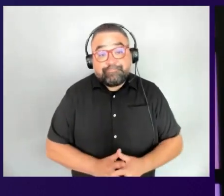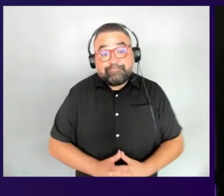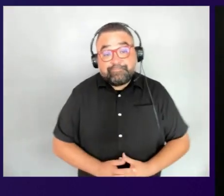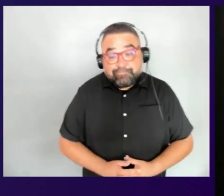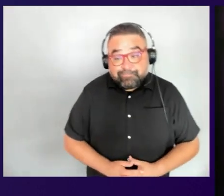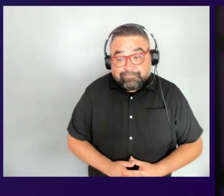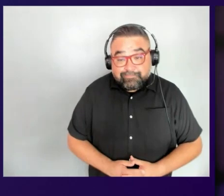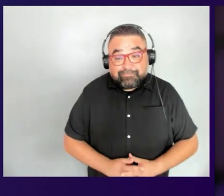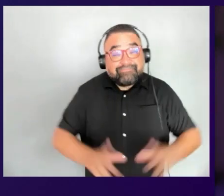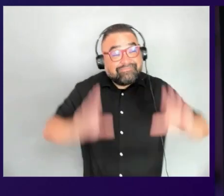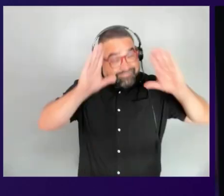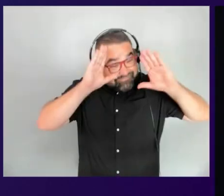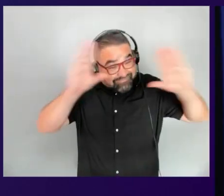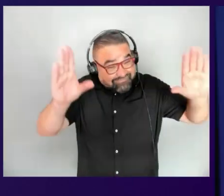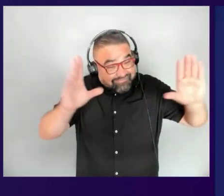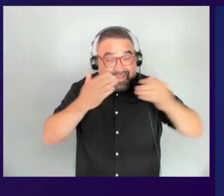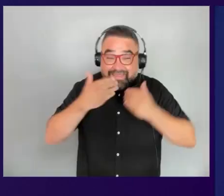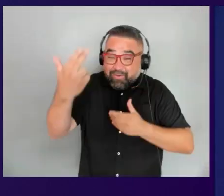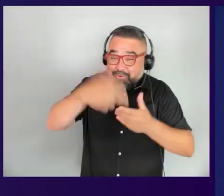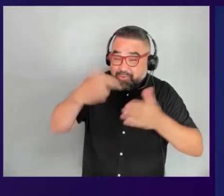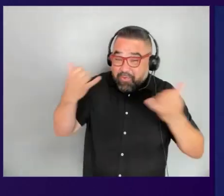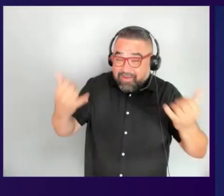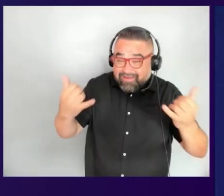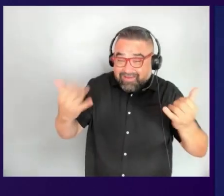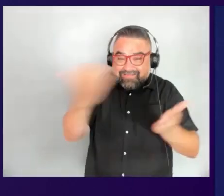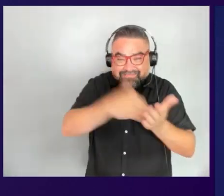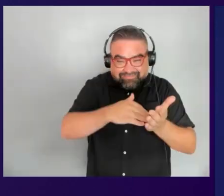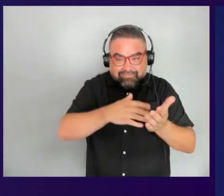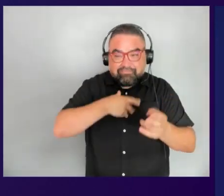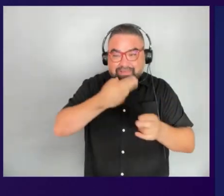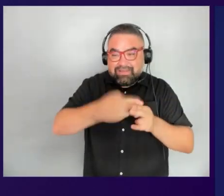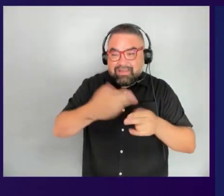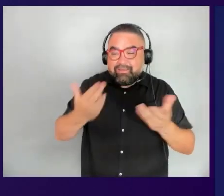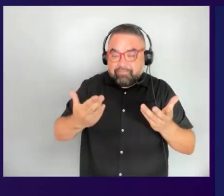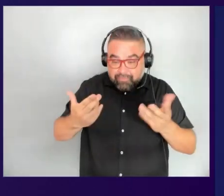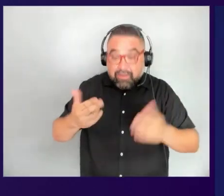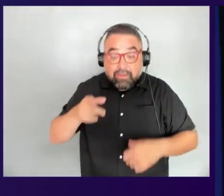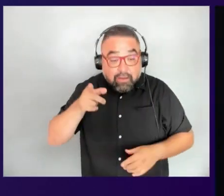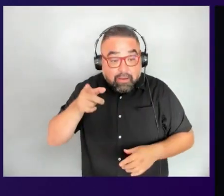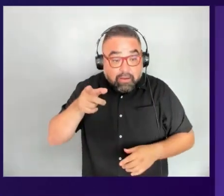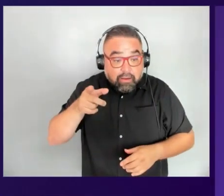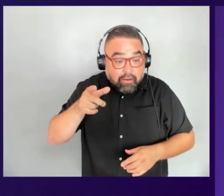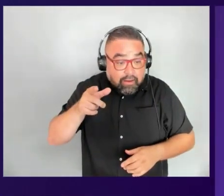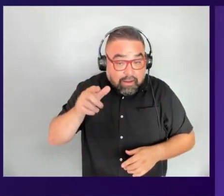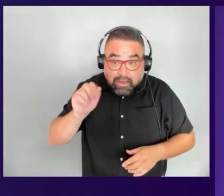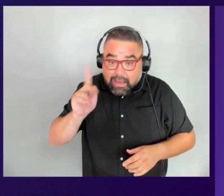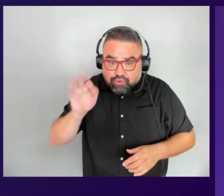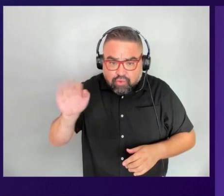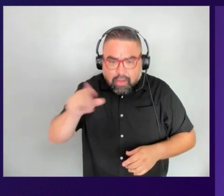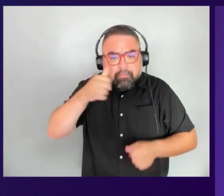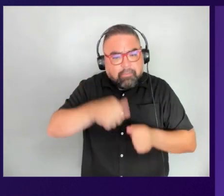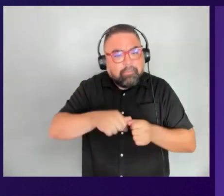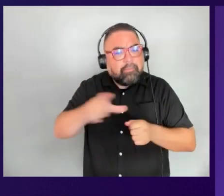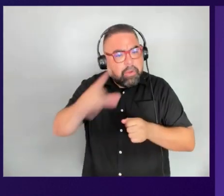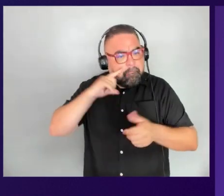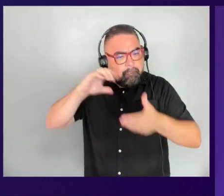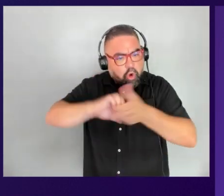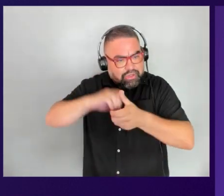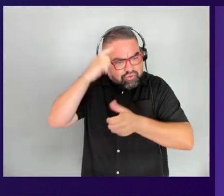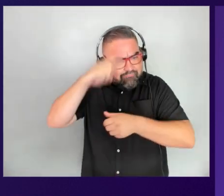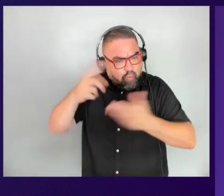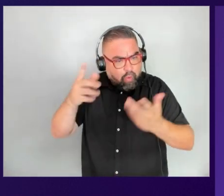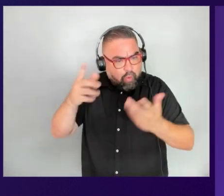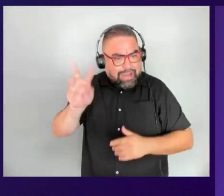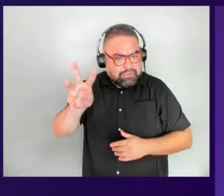Hey folks, thanks for joining us again. My name is Adrian San Miguel. I'm a principal partner enterprise architect with our strategic partnership group at